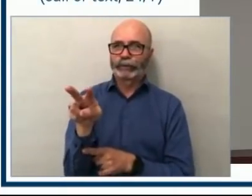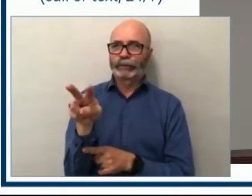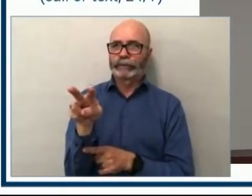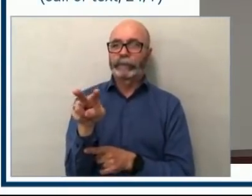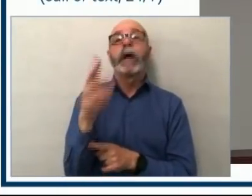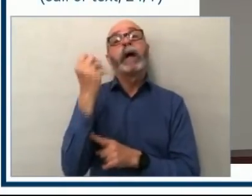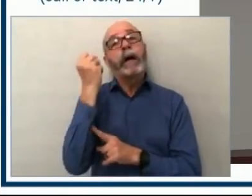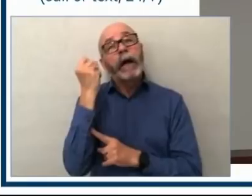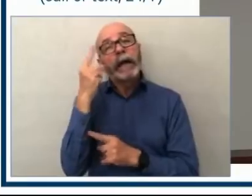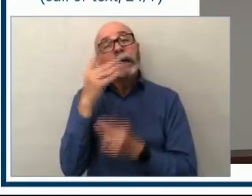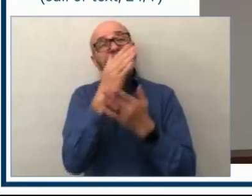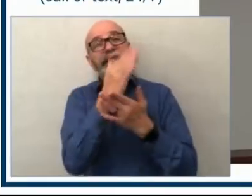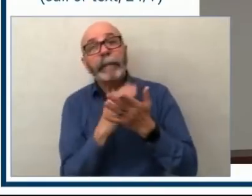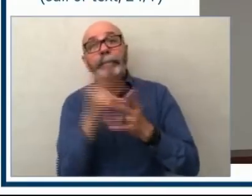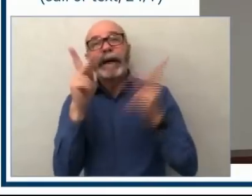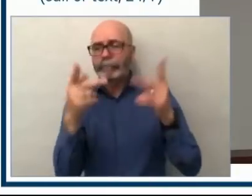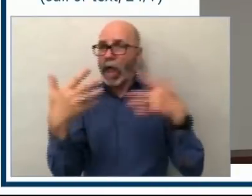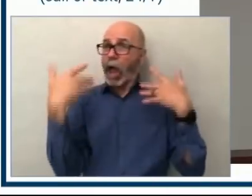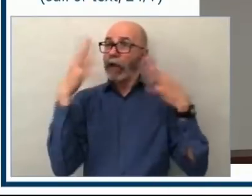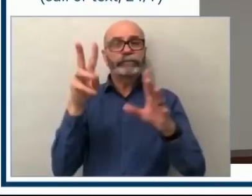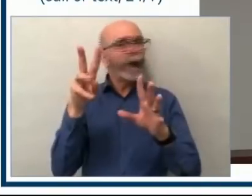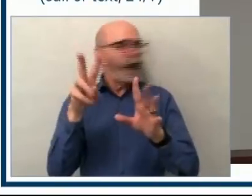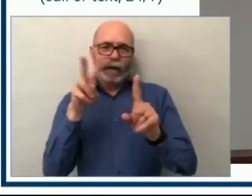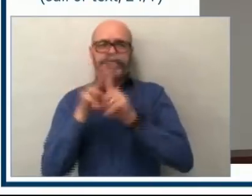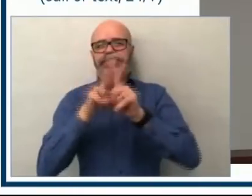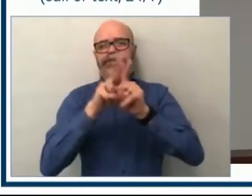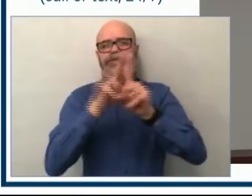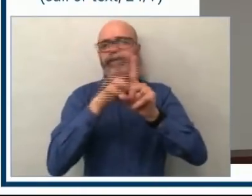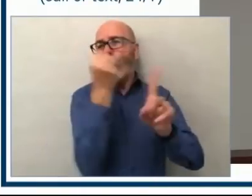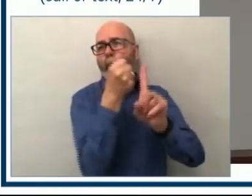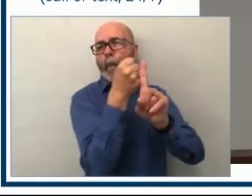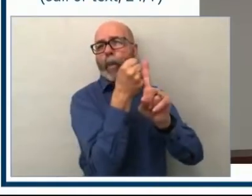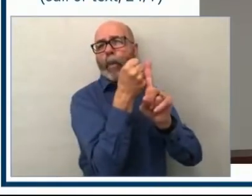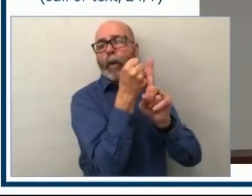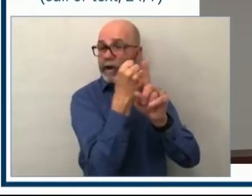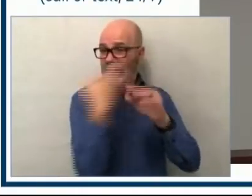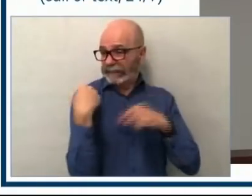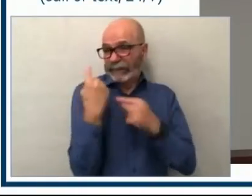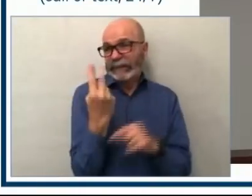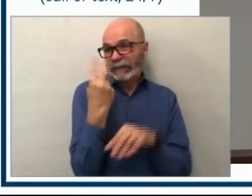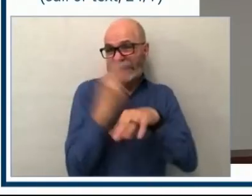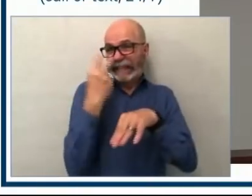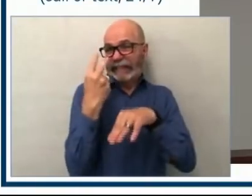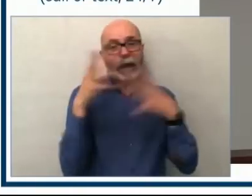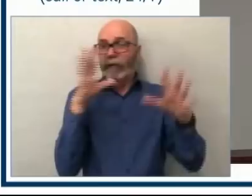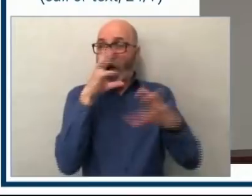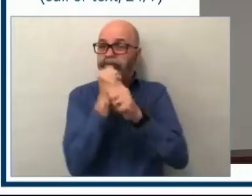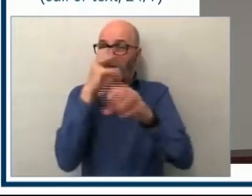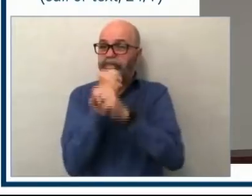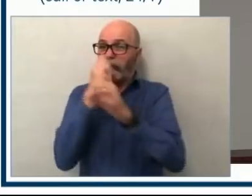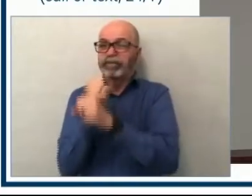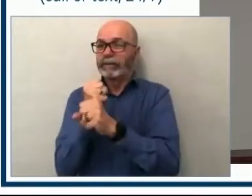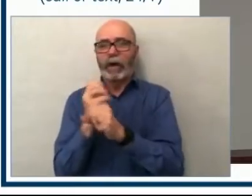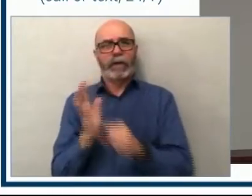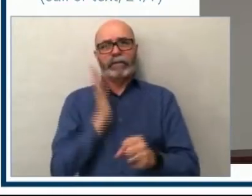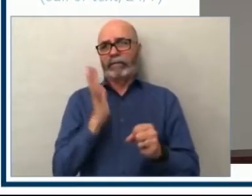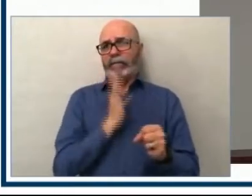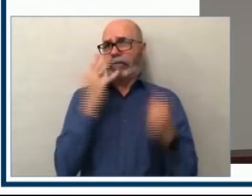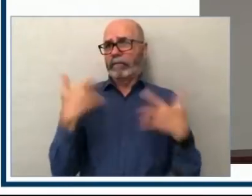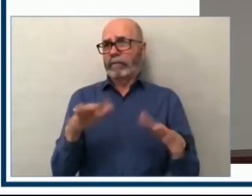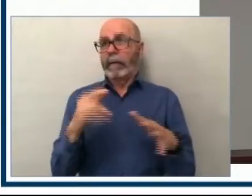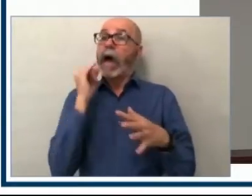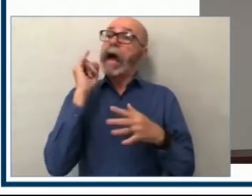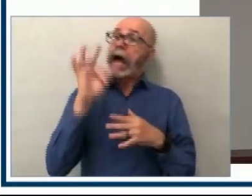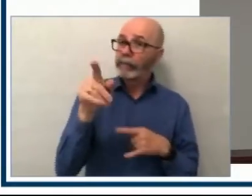booked already. So if you have received a letter to participate in this clinic and are able to attend, I'd like to remind you that